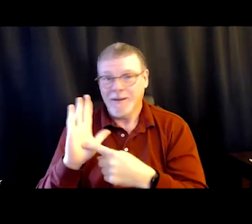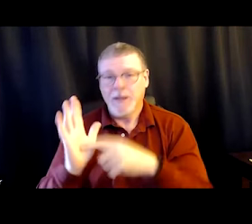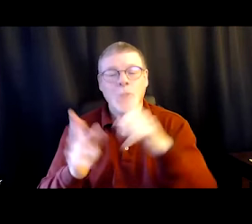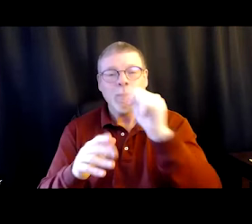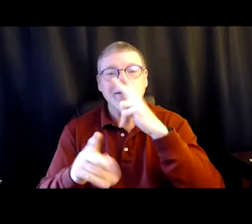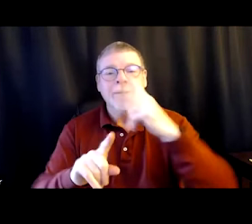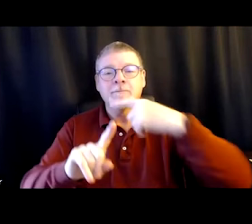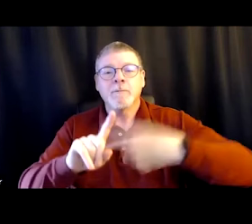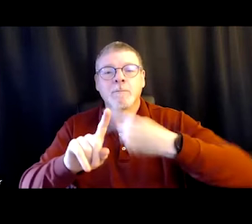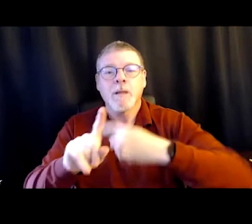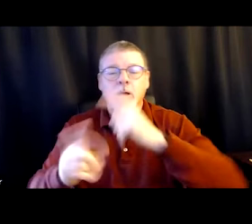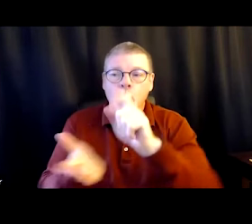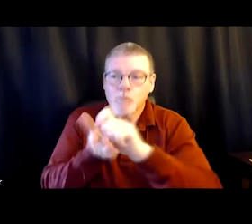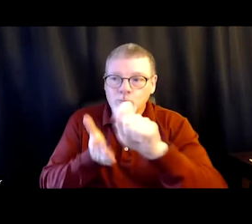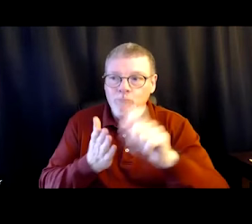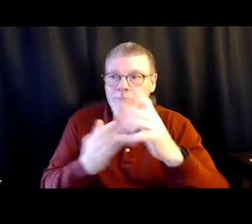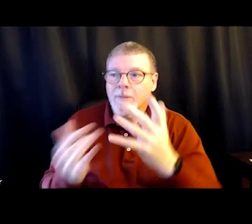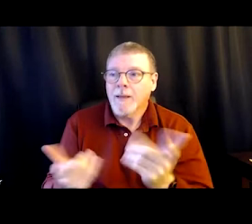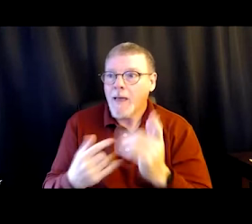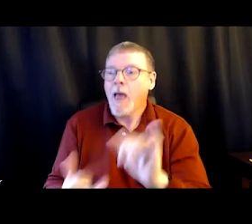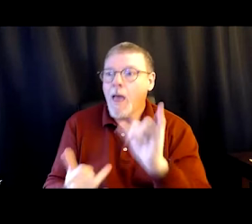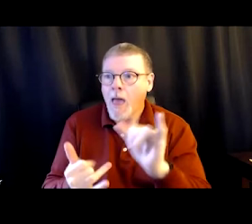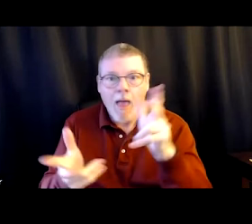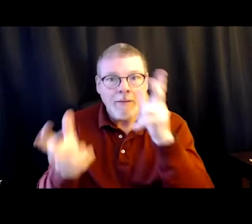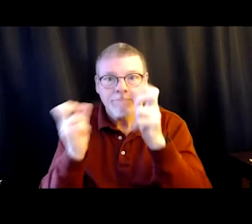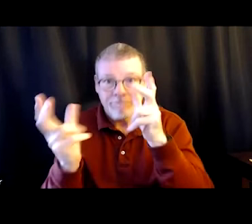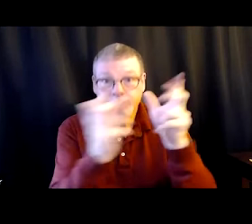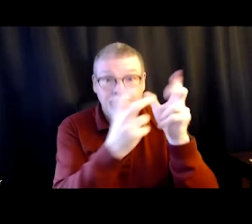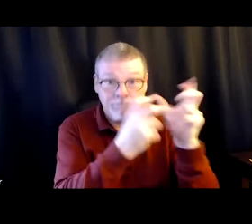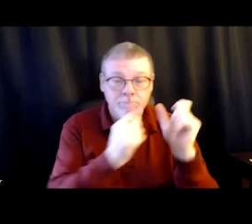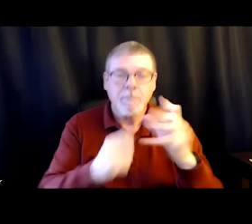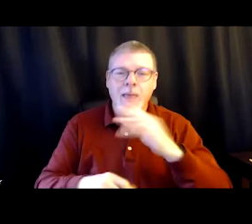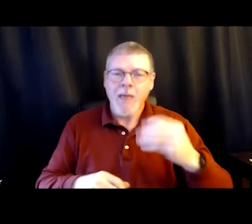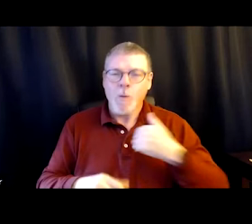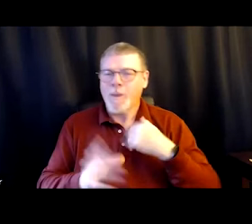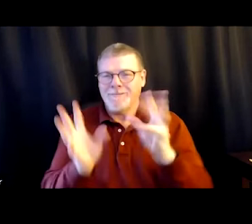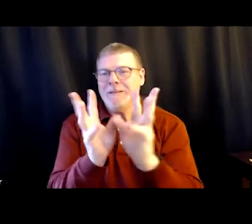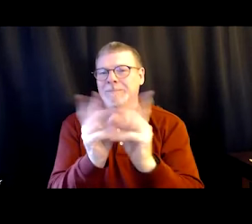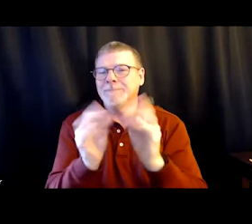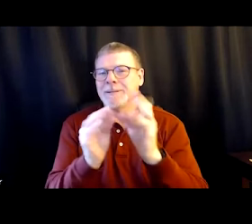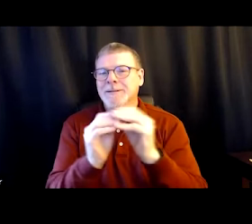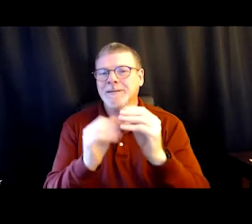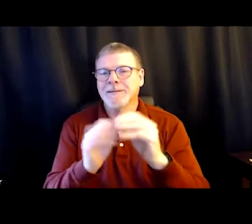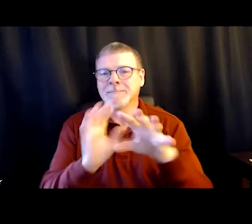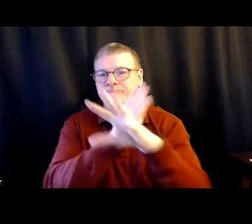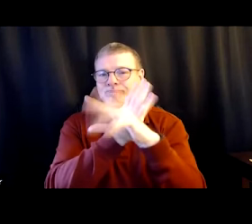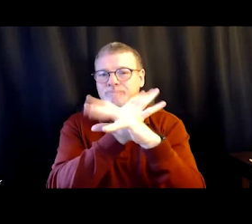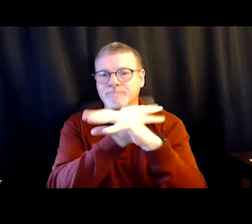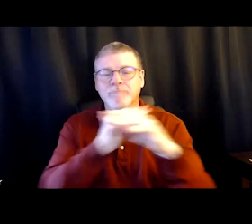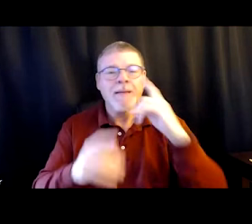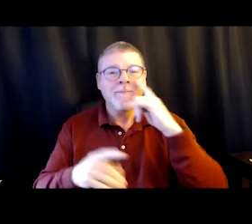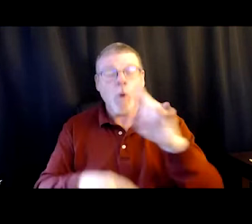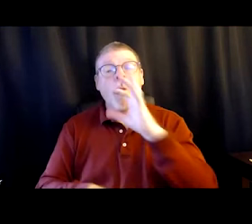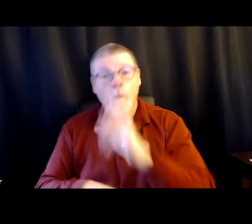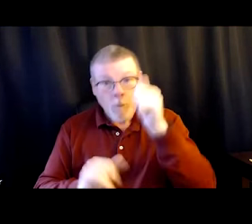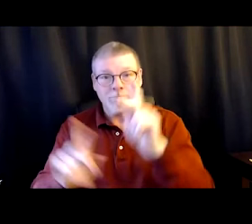emails who's writing about what, who's doing research where. And we have regular webinars specific to the experiences of older adults